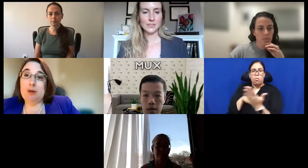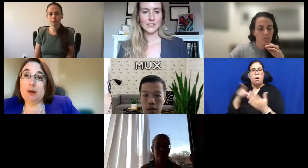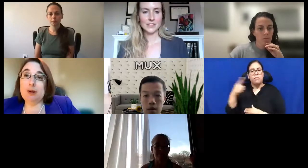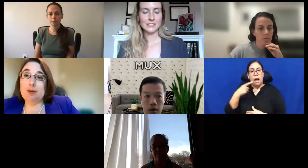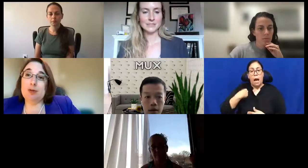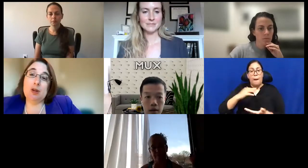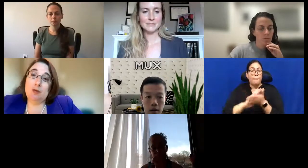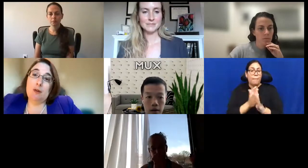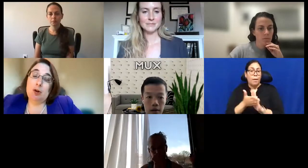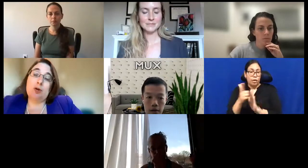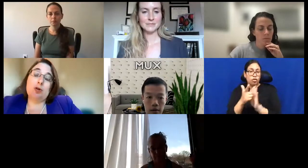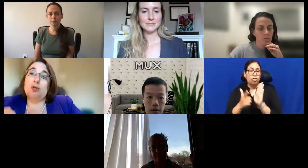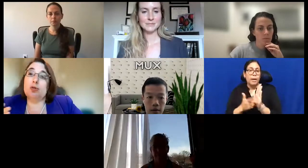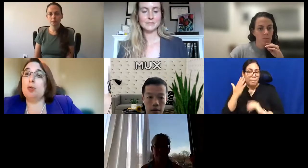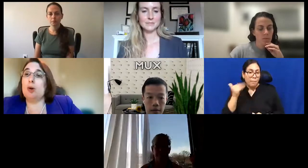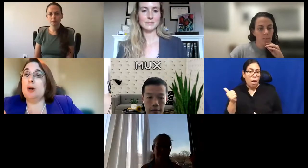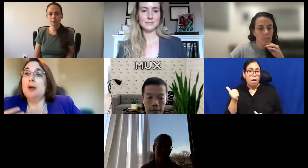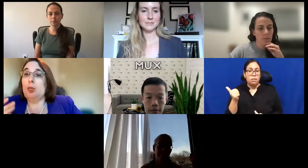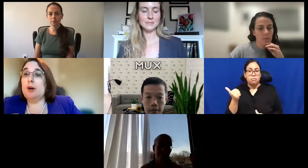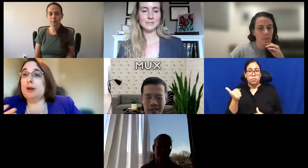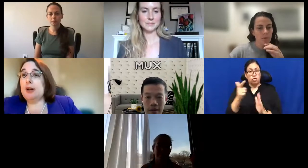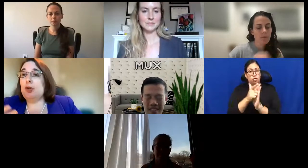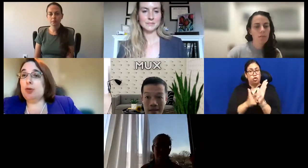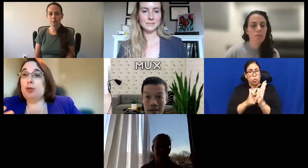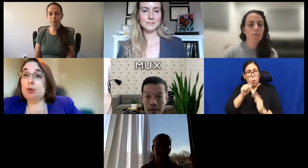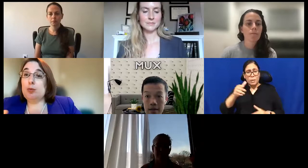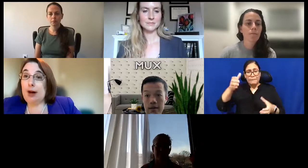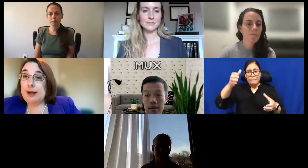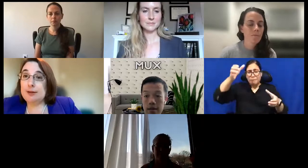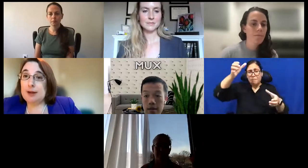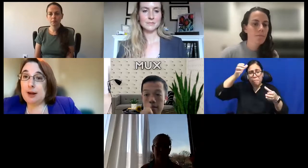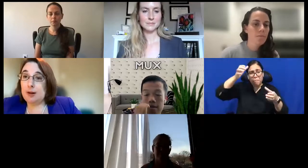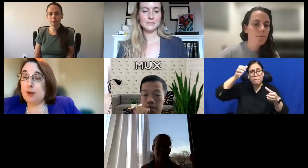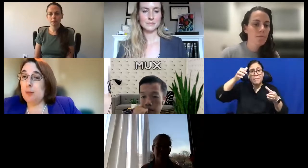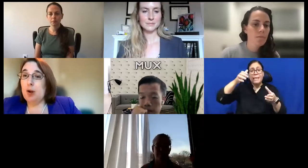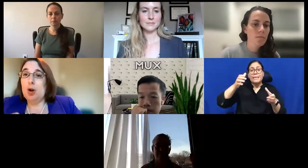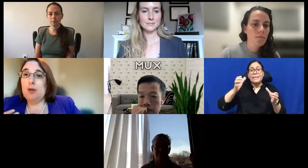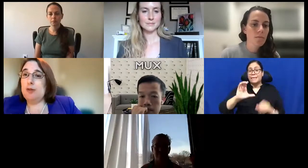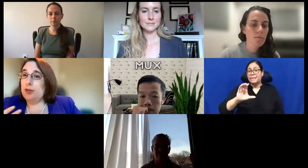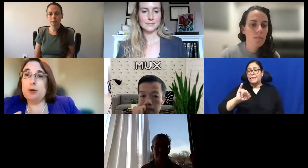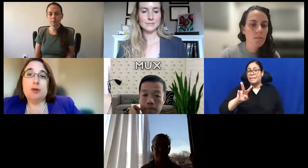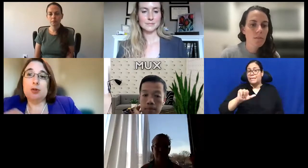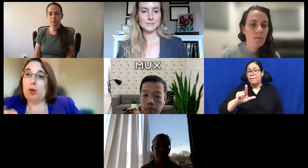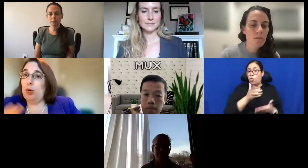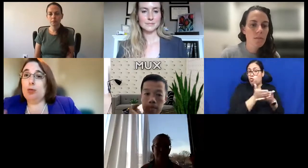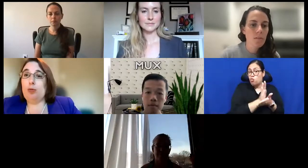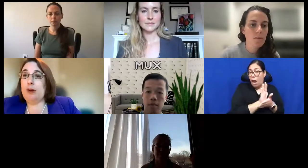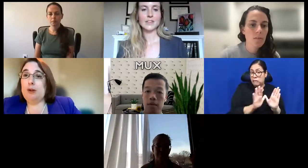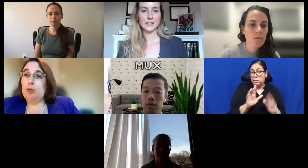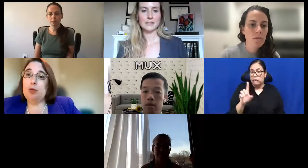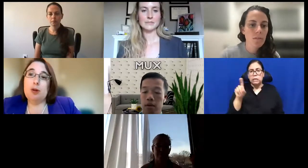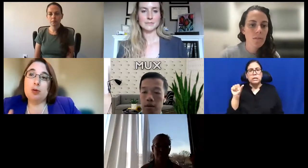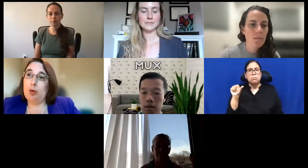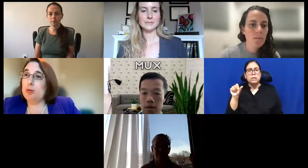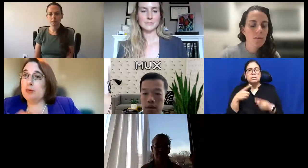attorney because even attorneys who are well engaged in civil rights, disability is a whole new